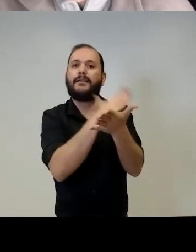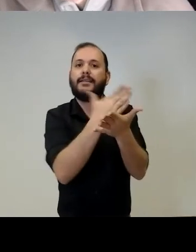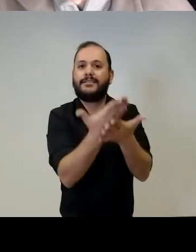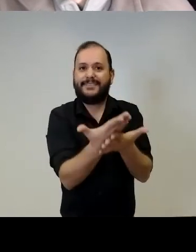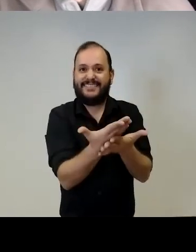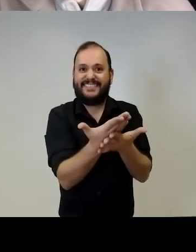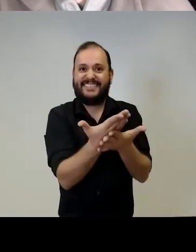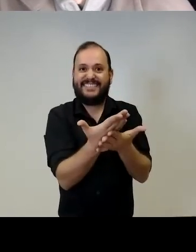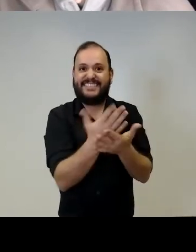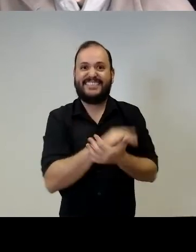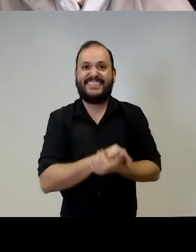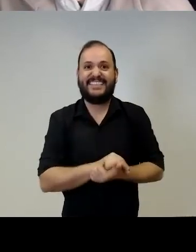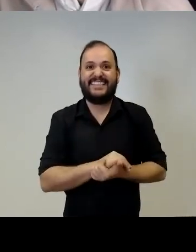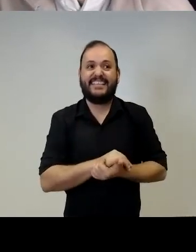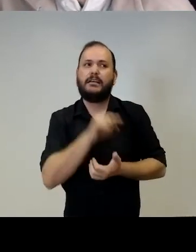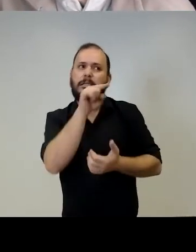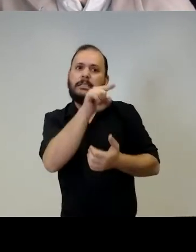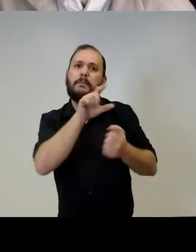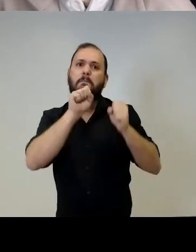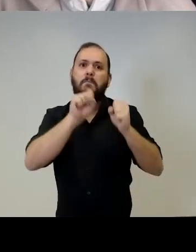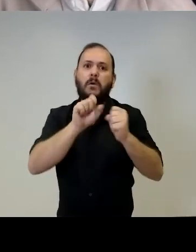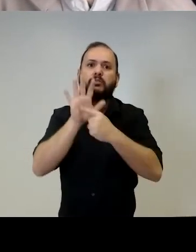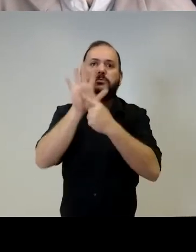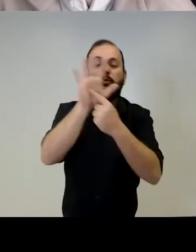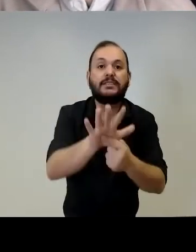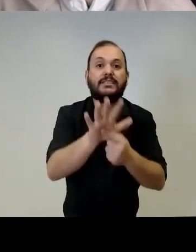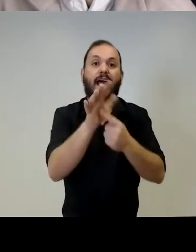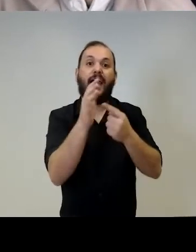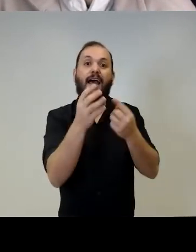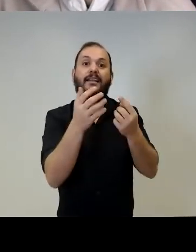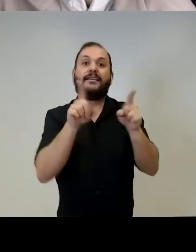informational accuracy in a more practical perspective.